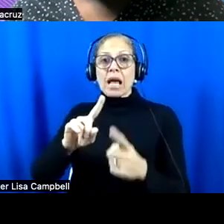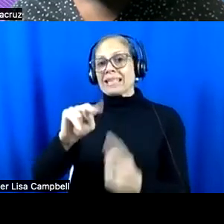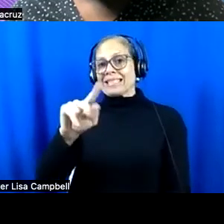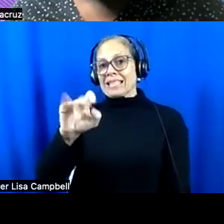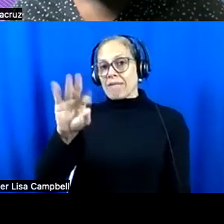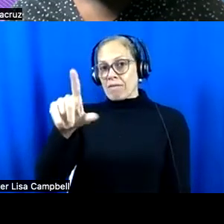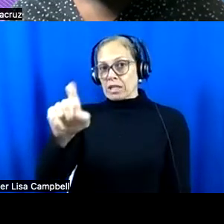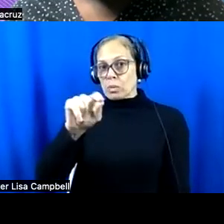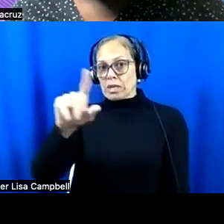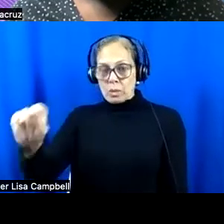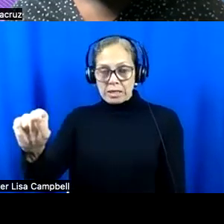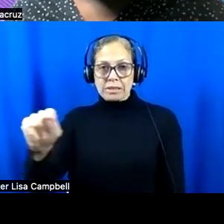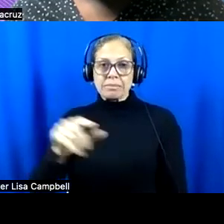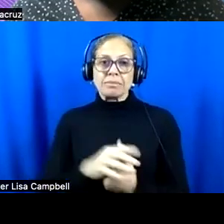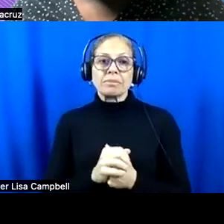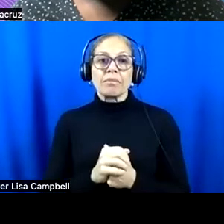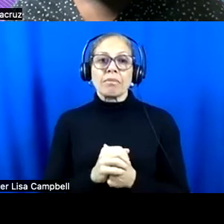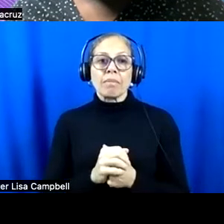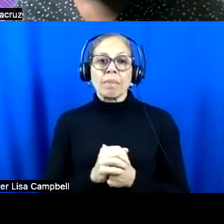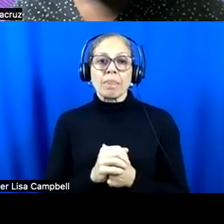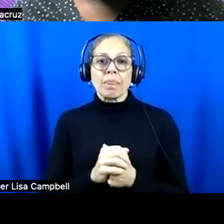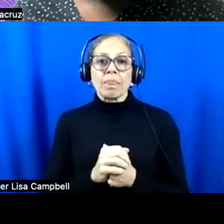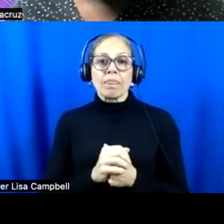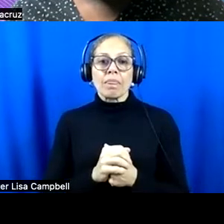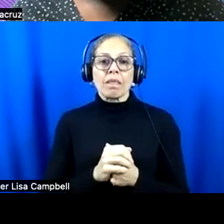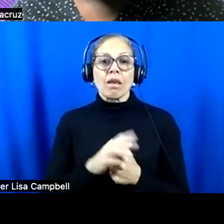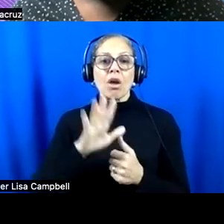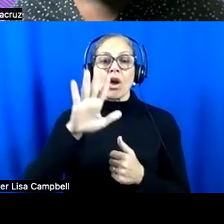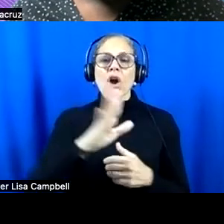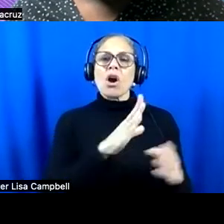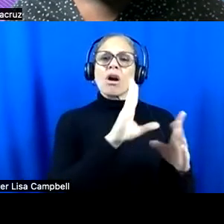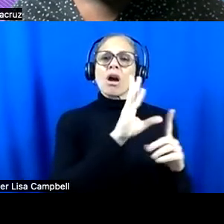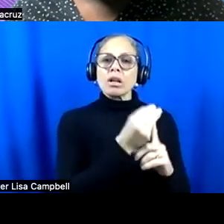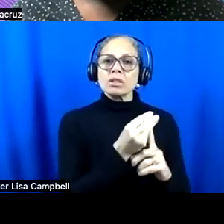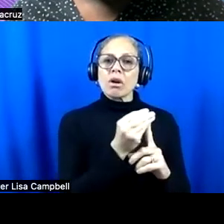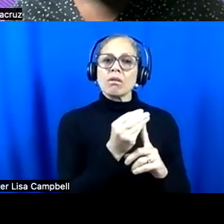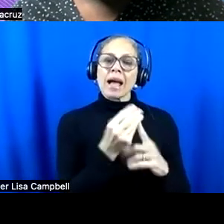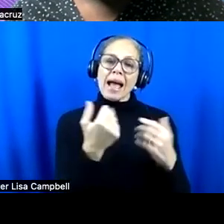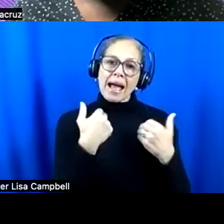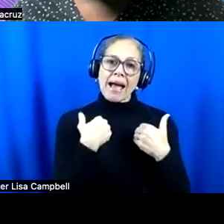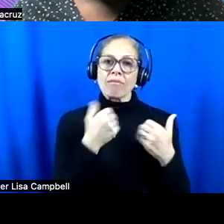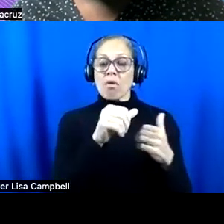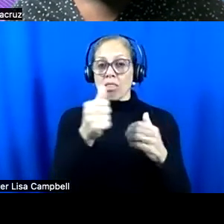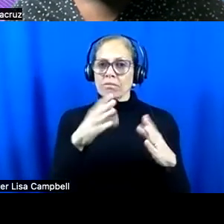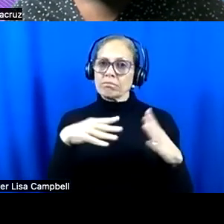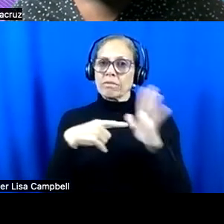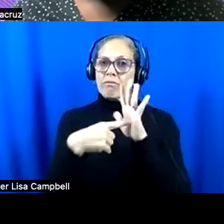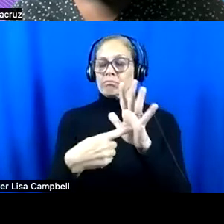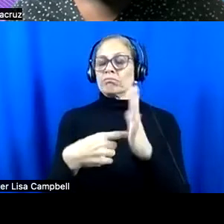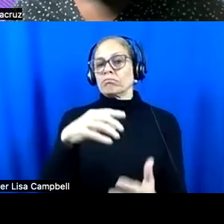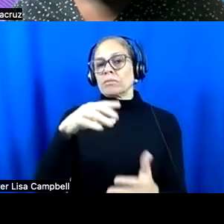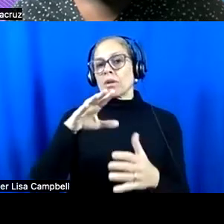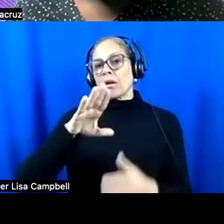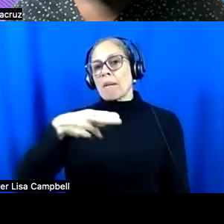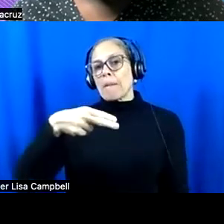2020. Her cultural shift efforts are also featured in Push Out, The Criminalization of Black Girls in